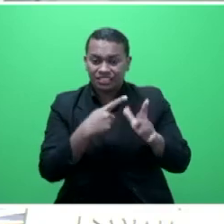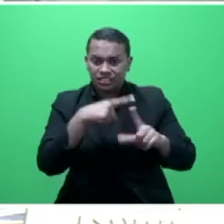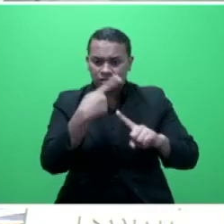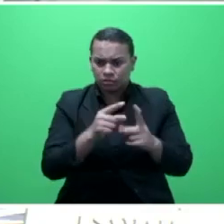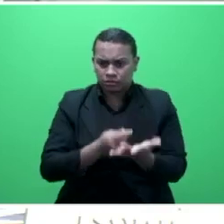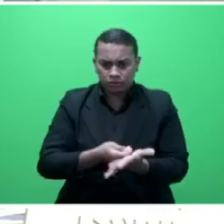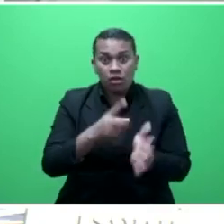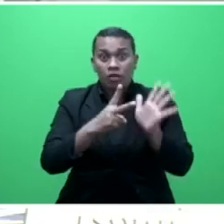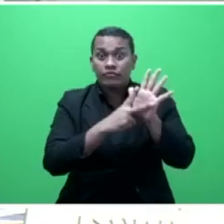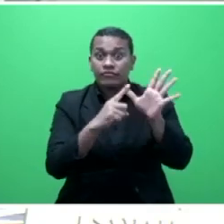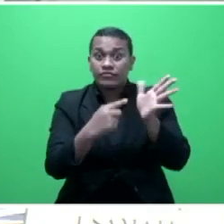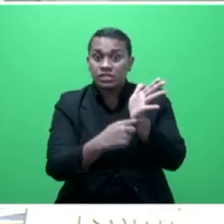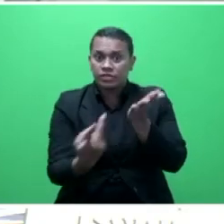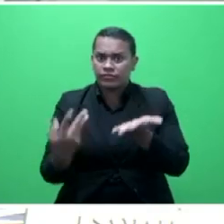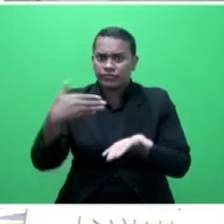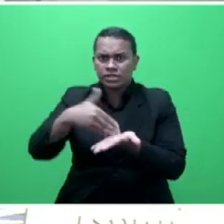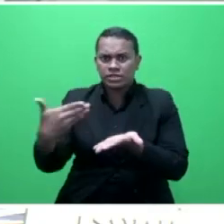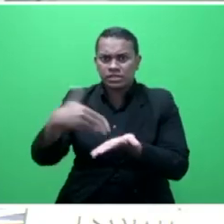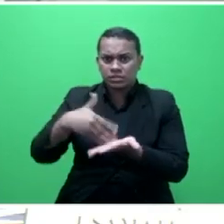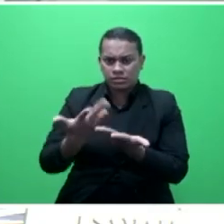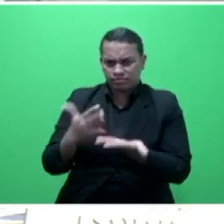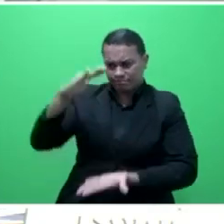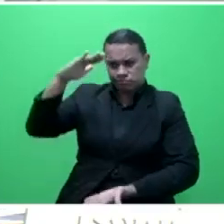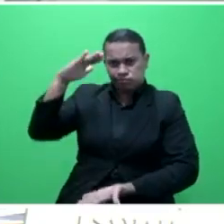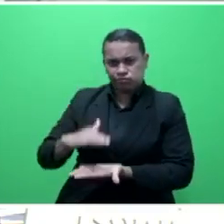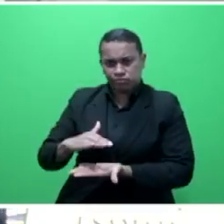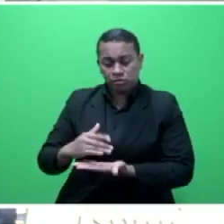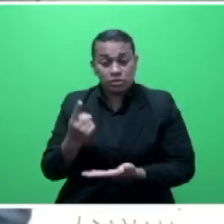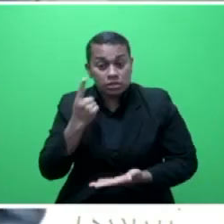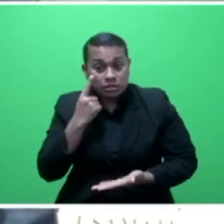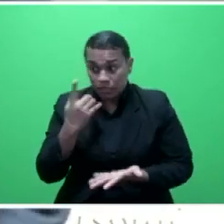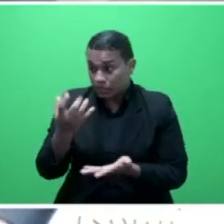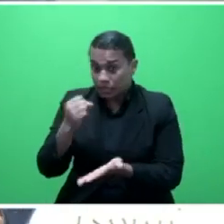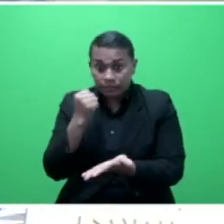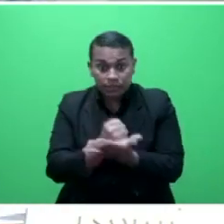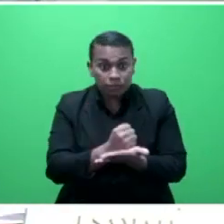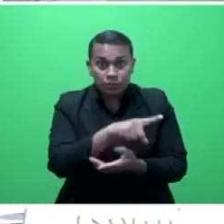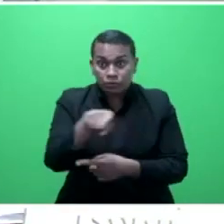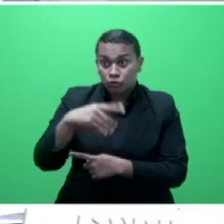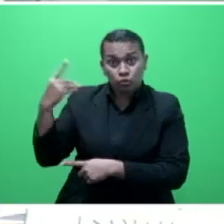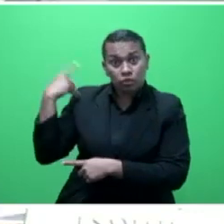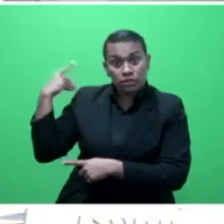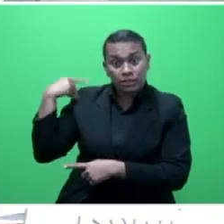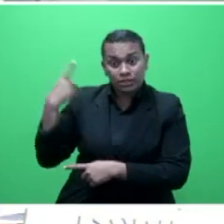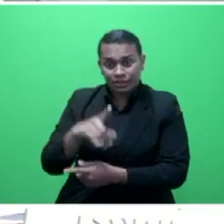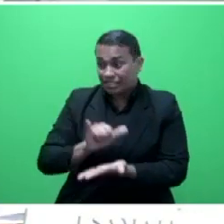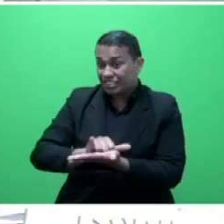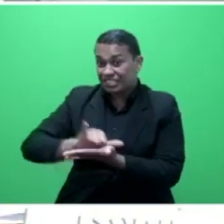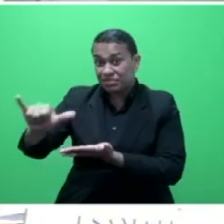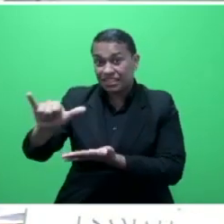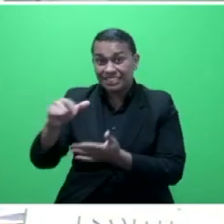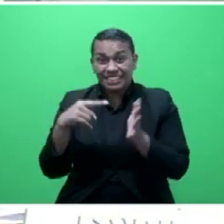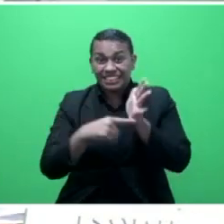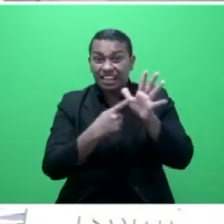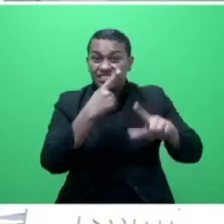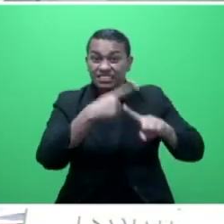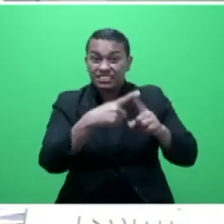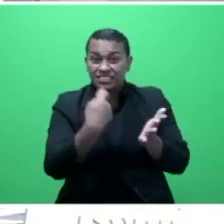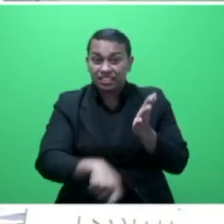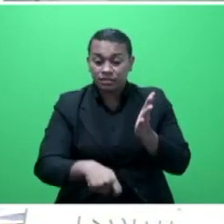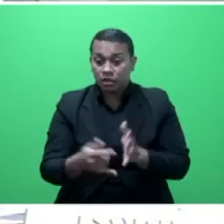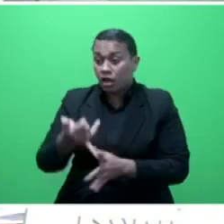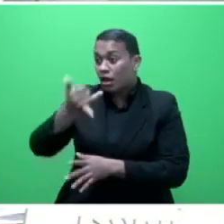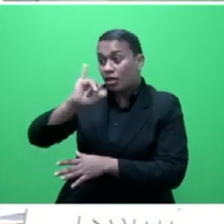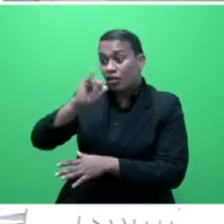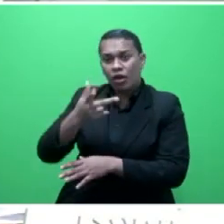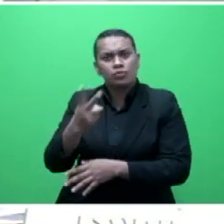income tax threshold. We raised stamp duties and departure taxes, as well as taxes on alcohol and tobacco. We